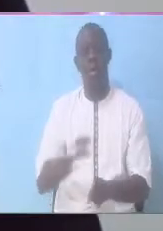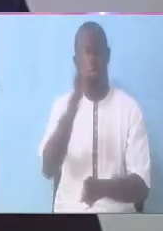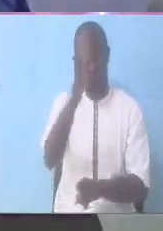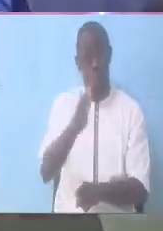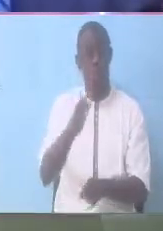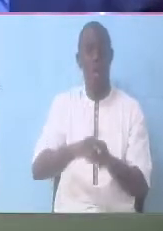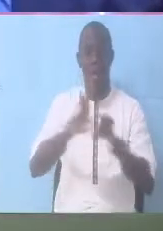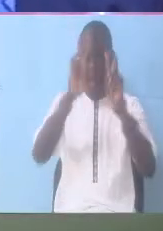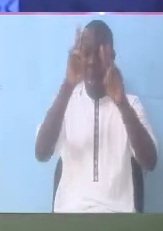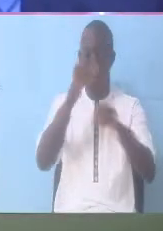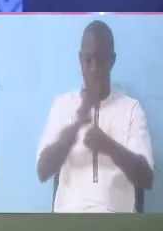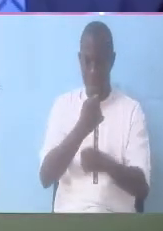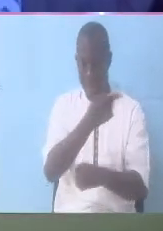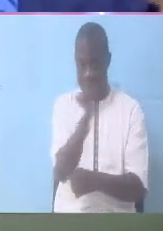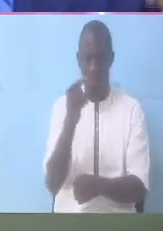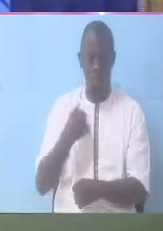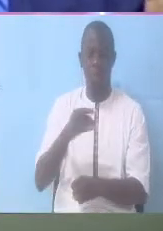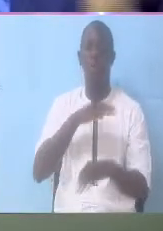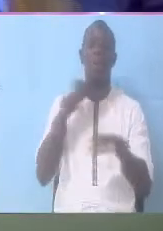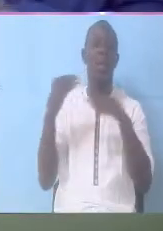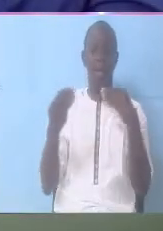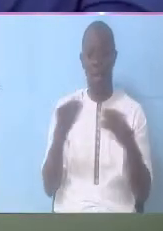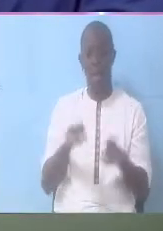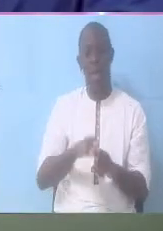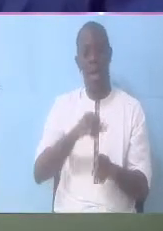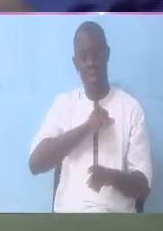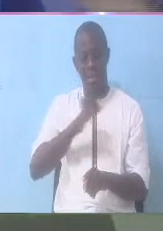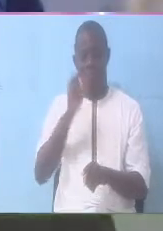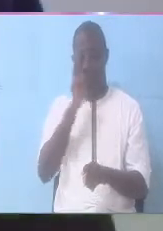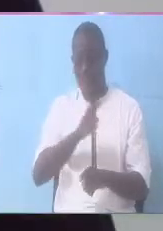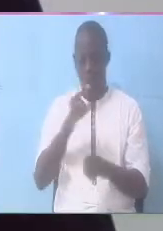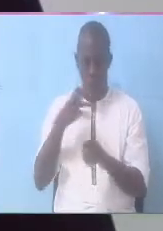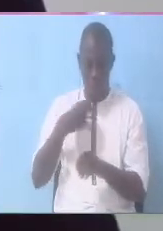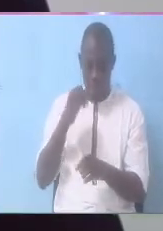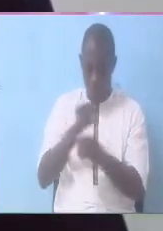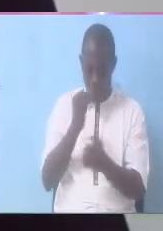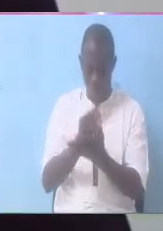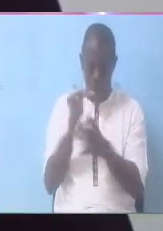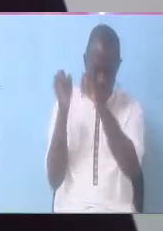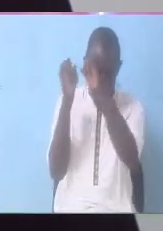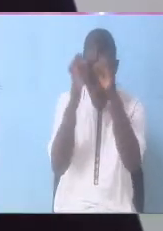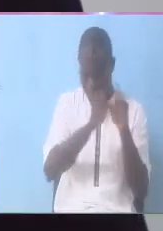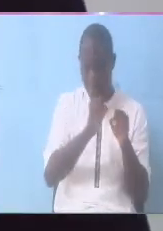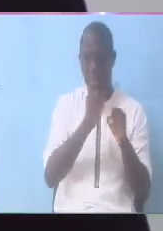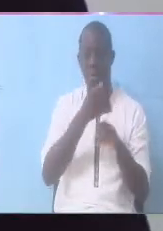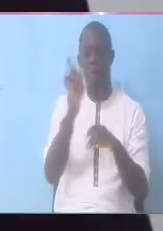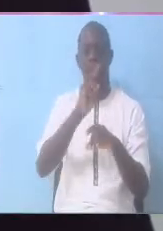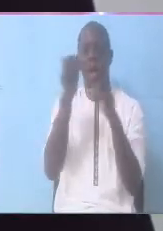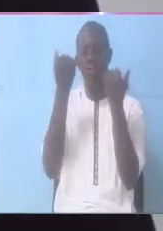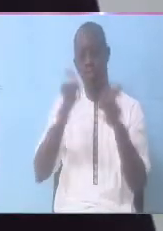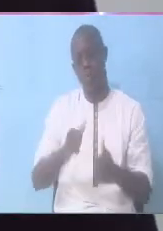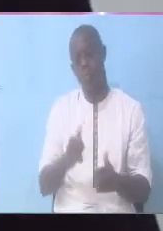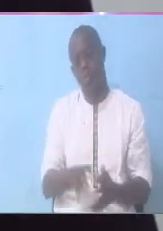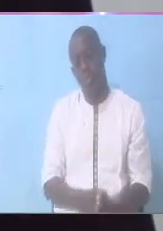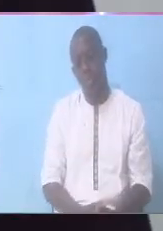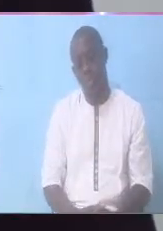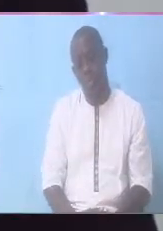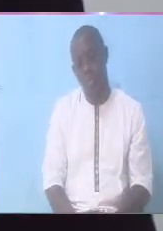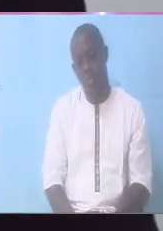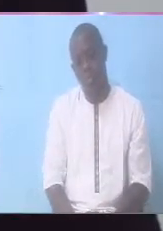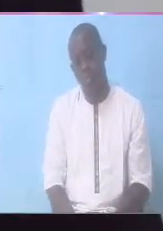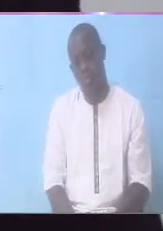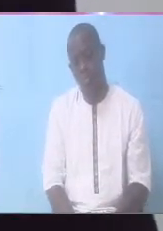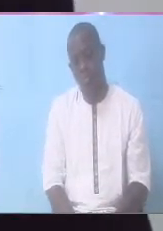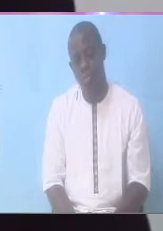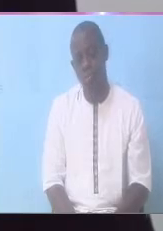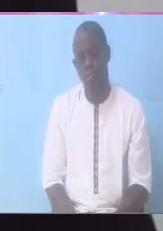He got these people killed, and then he tried that's to well, I am, let's see, the panel and the Gambian people